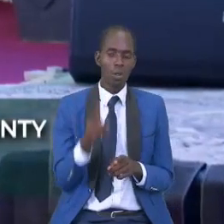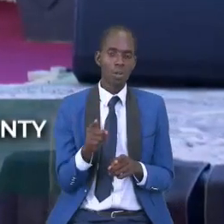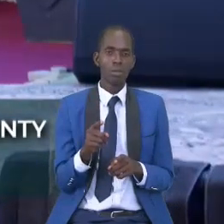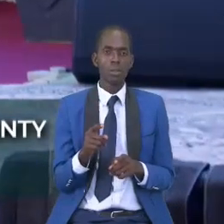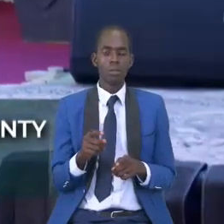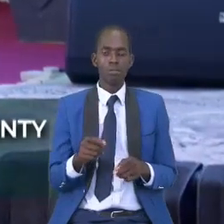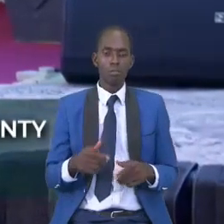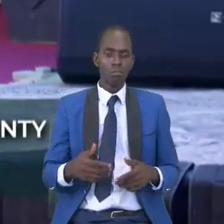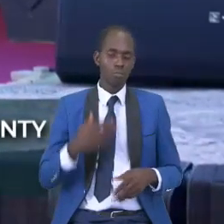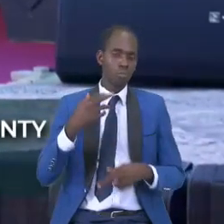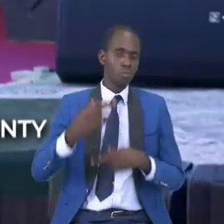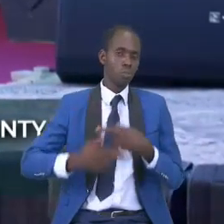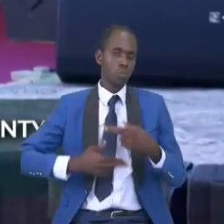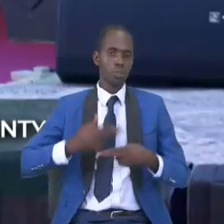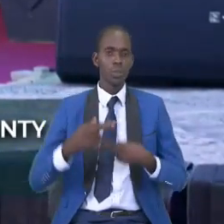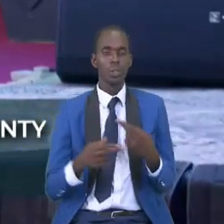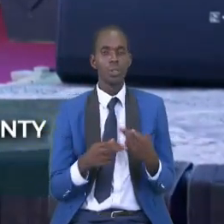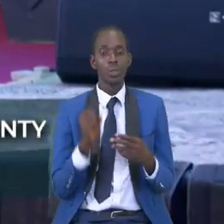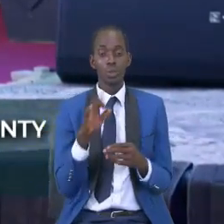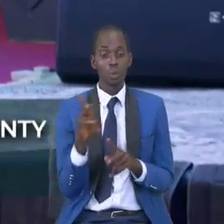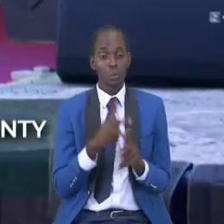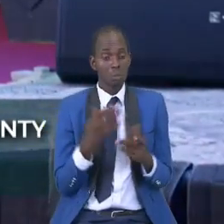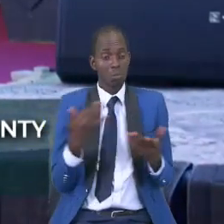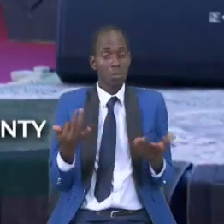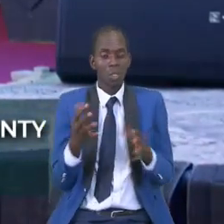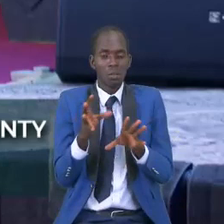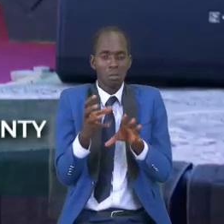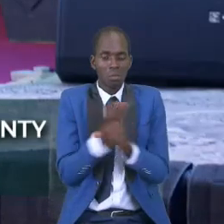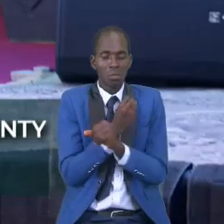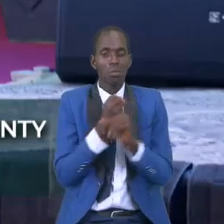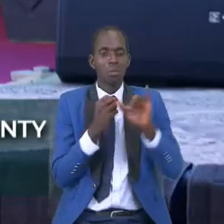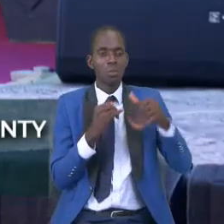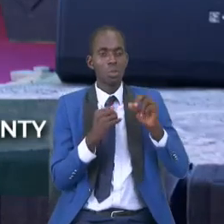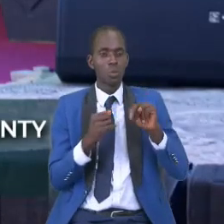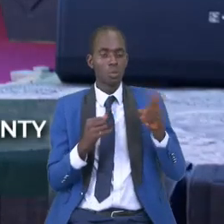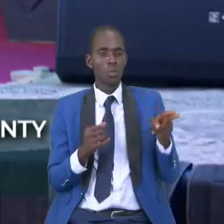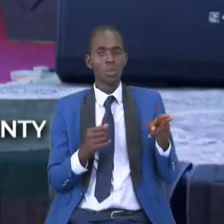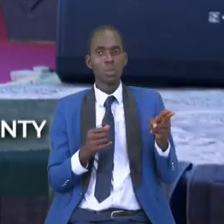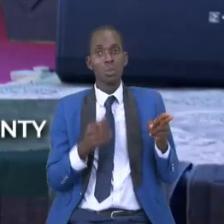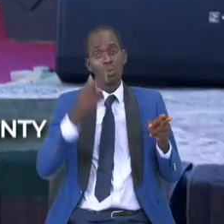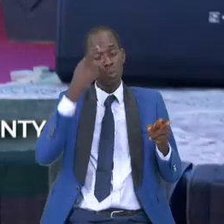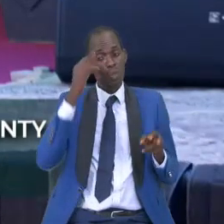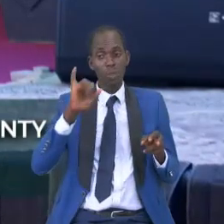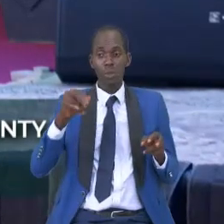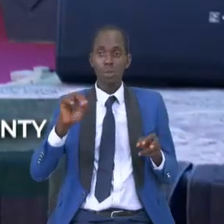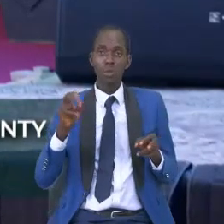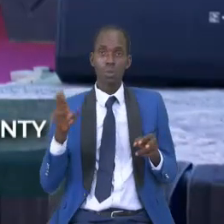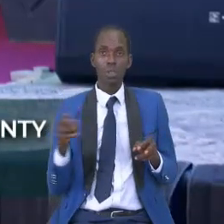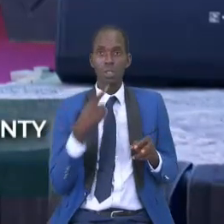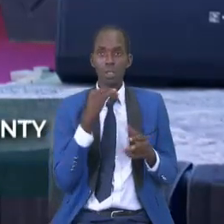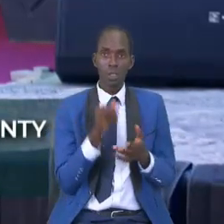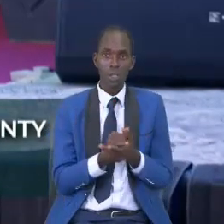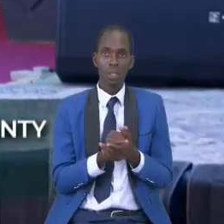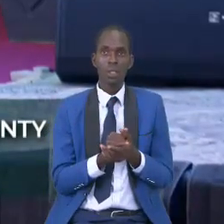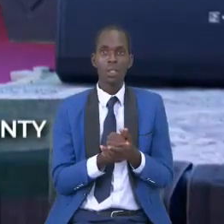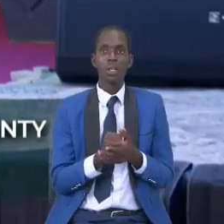and Jonah had said, I'm a prophet of God. I know what to solve the problem, even